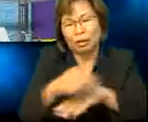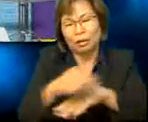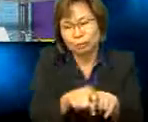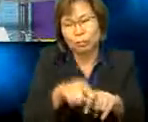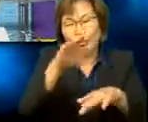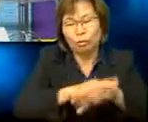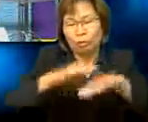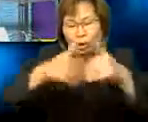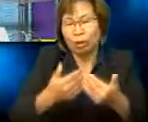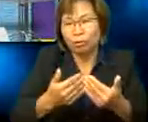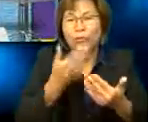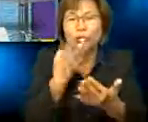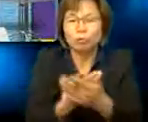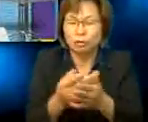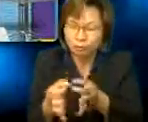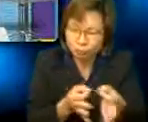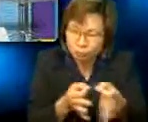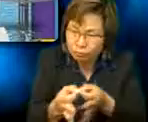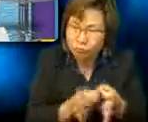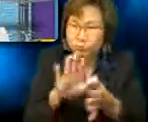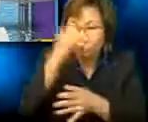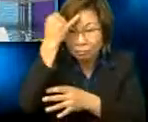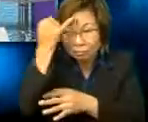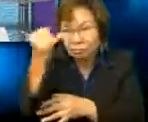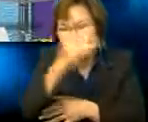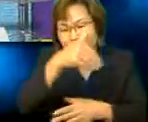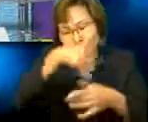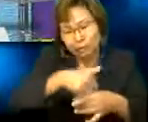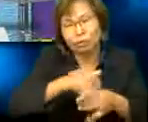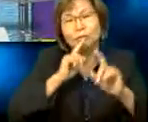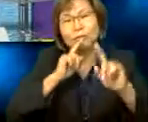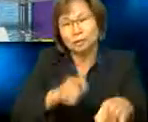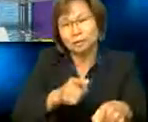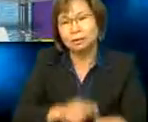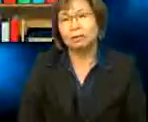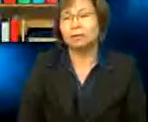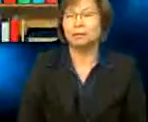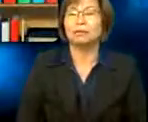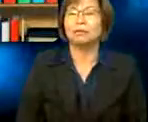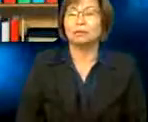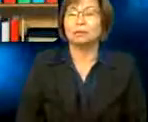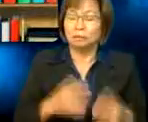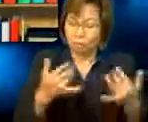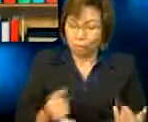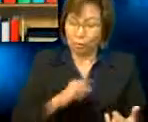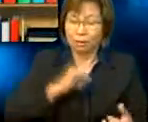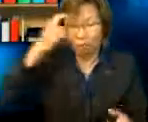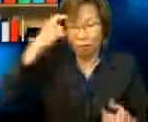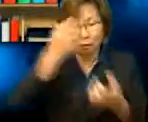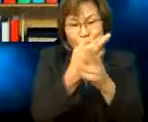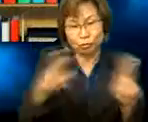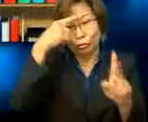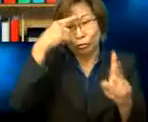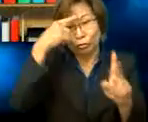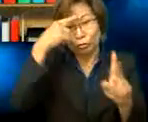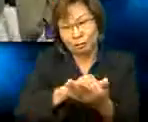also on how well you describe your ideas in your answers. By now, I think I'm